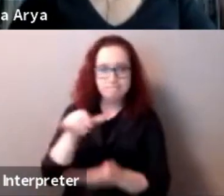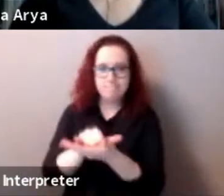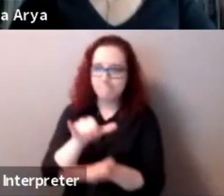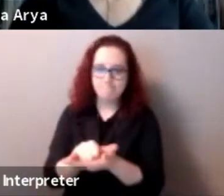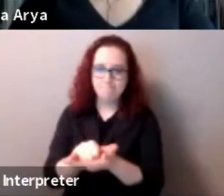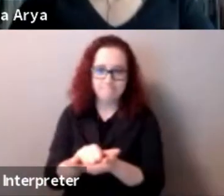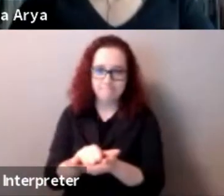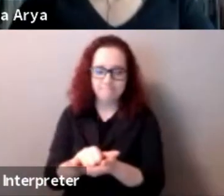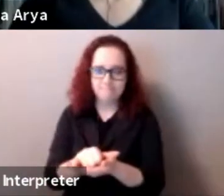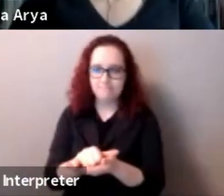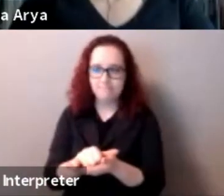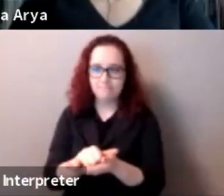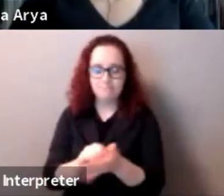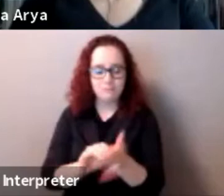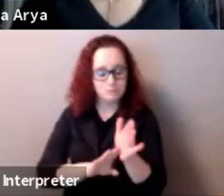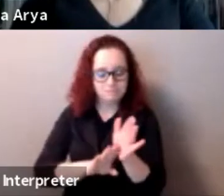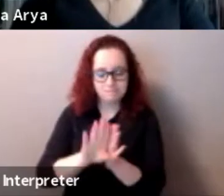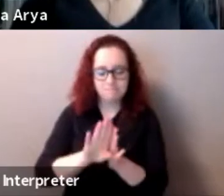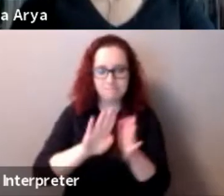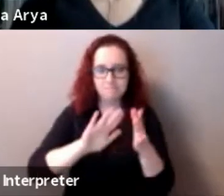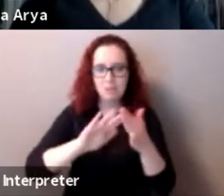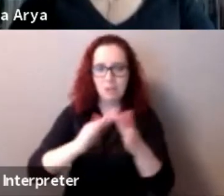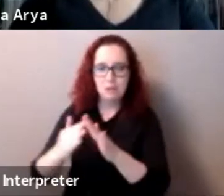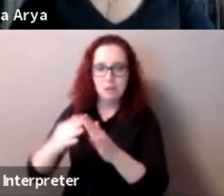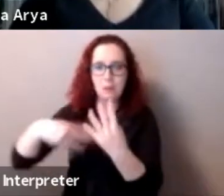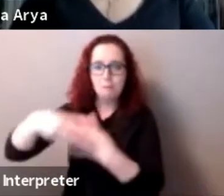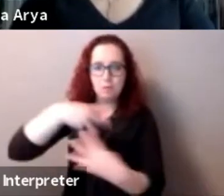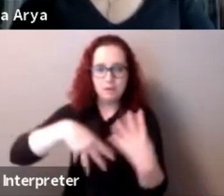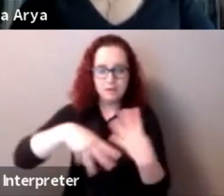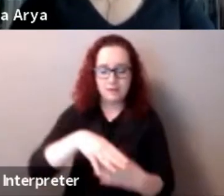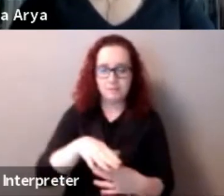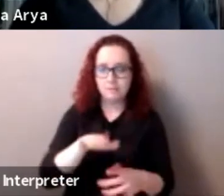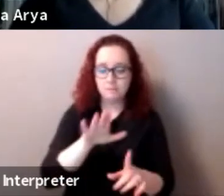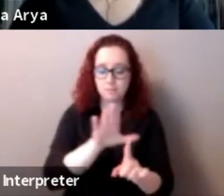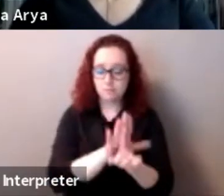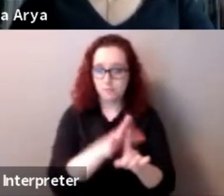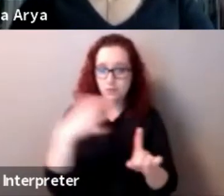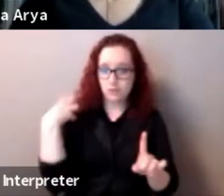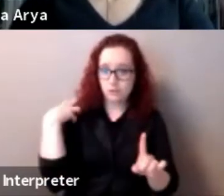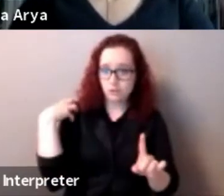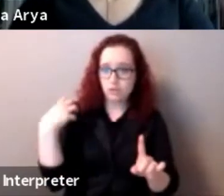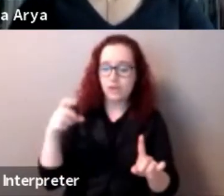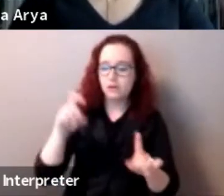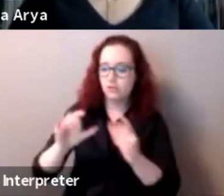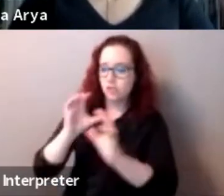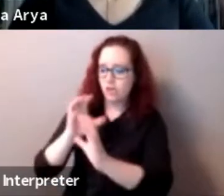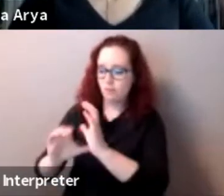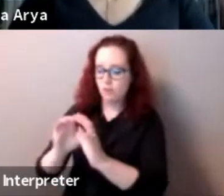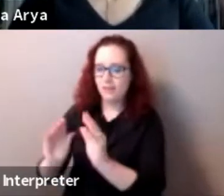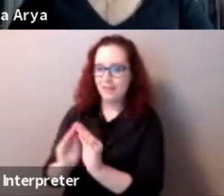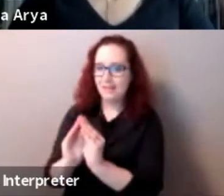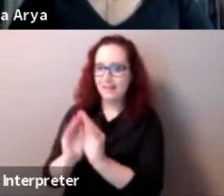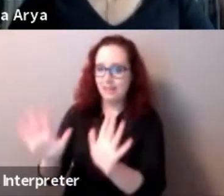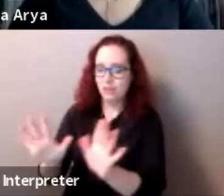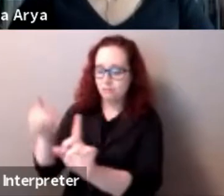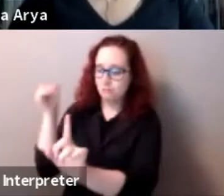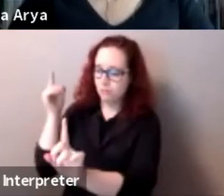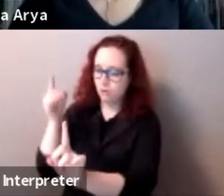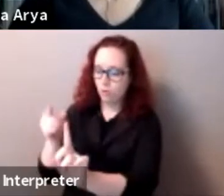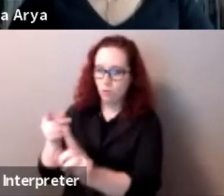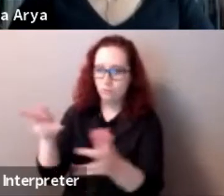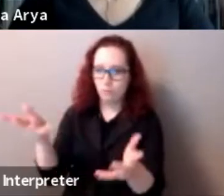community is, first of all, to you as a chair communicate very clearly where do you want to take that group